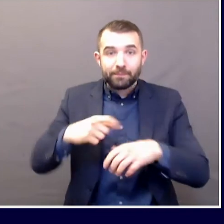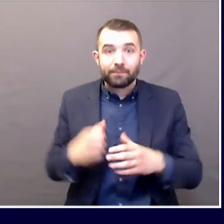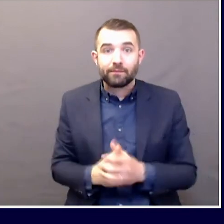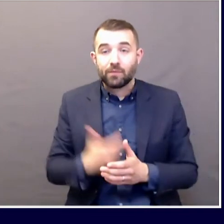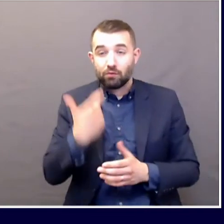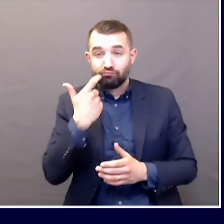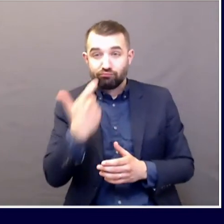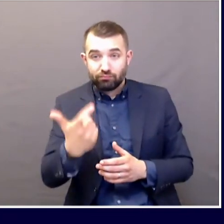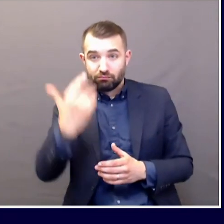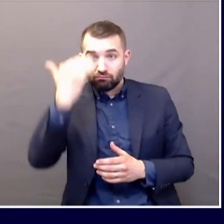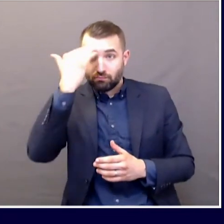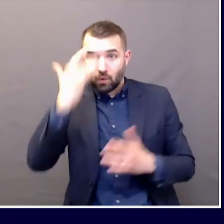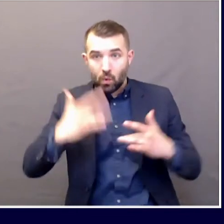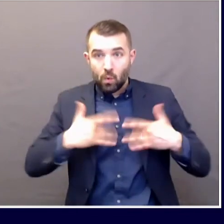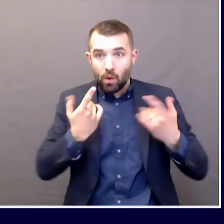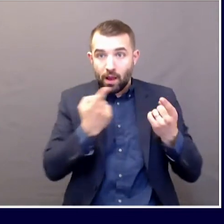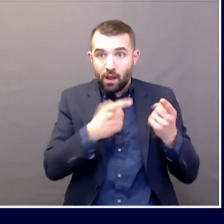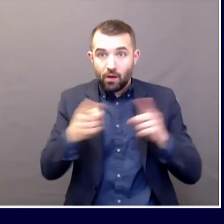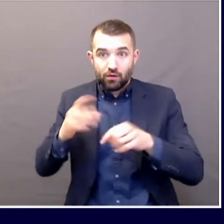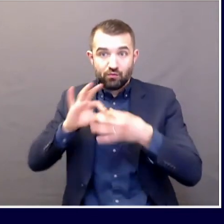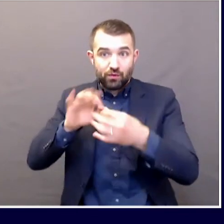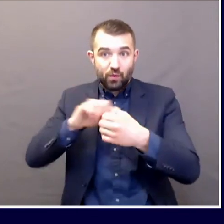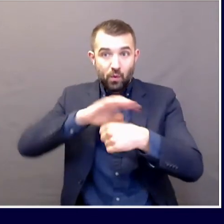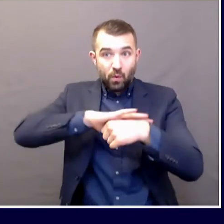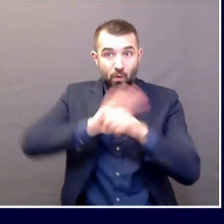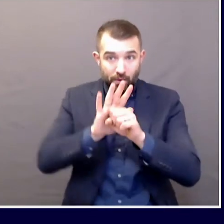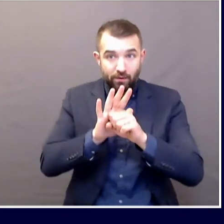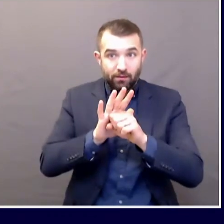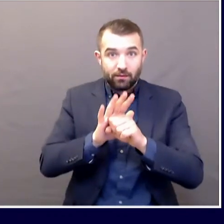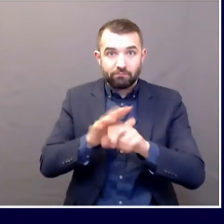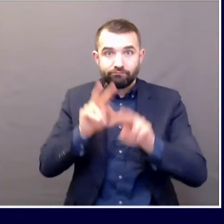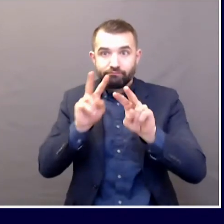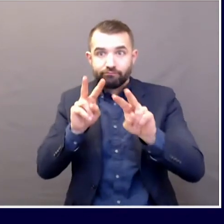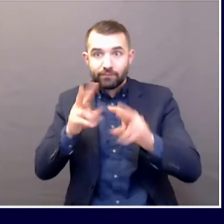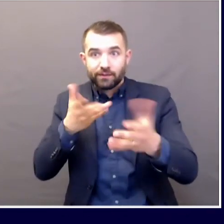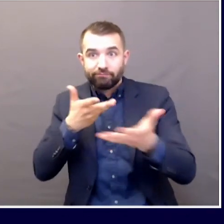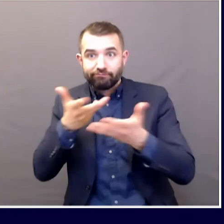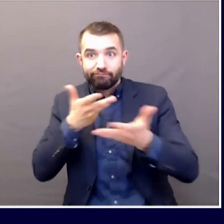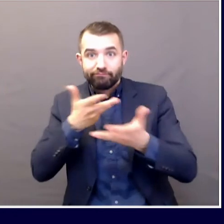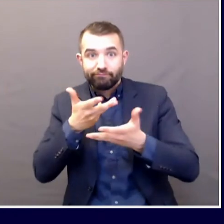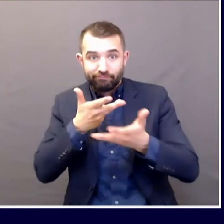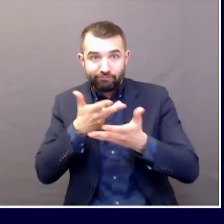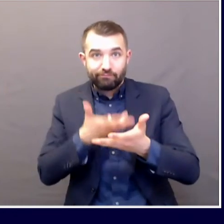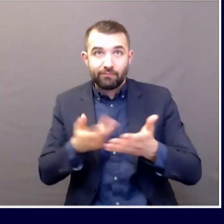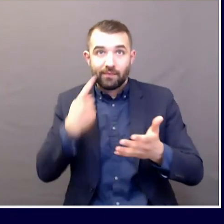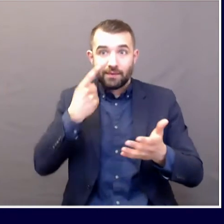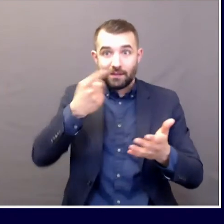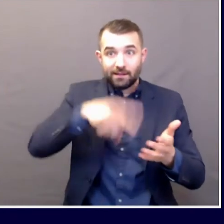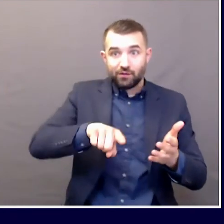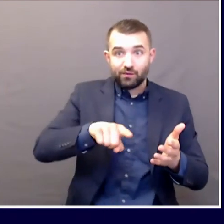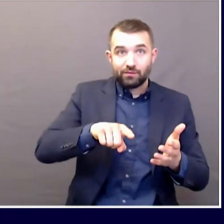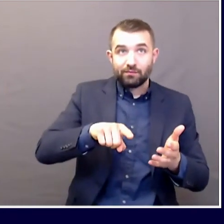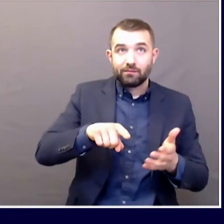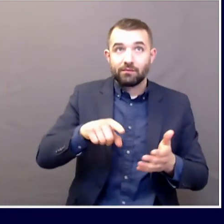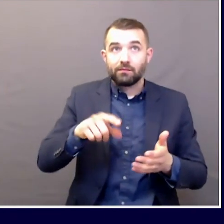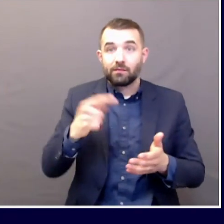where we stand with COVID-19. We look forward to chatting with everybody, certainly on Tuesday, if not sooner. In the